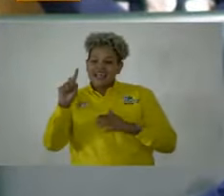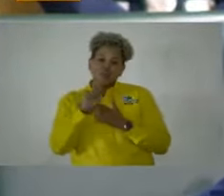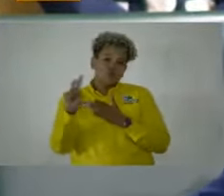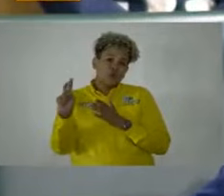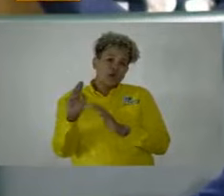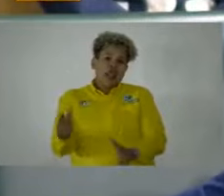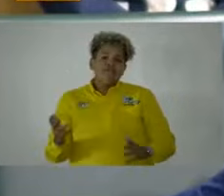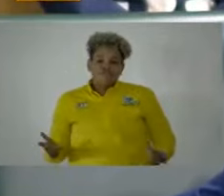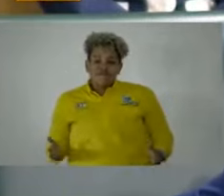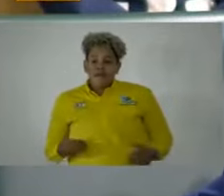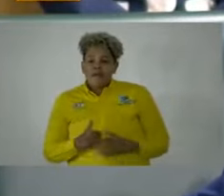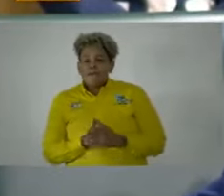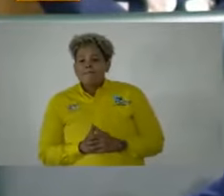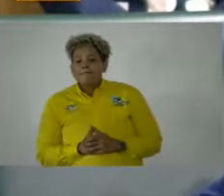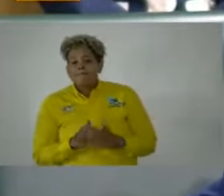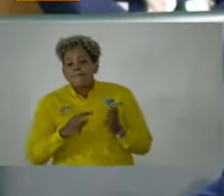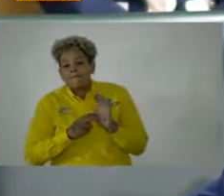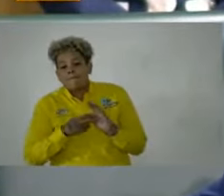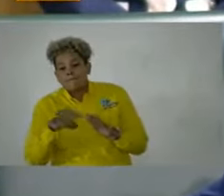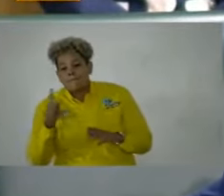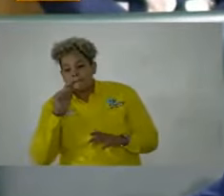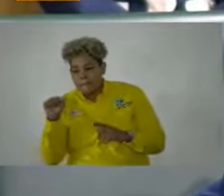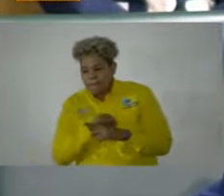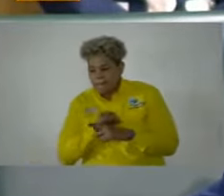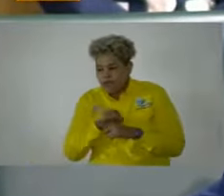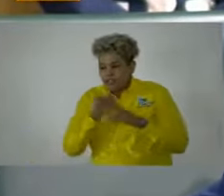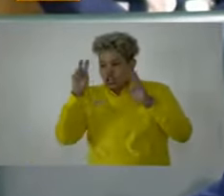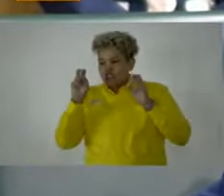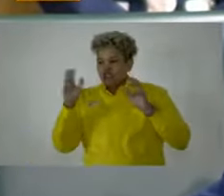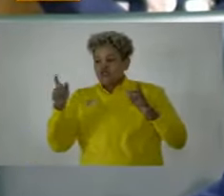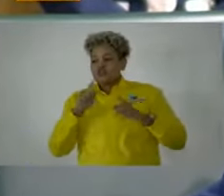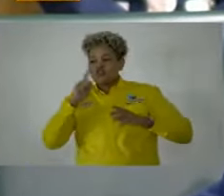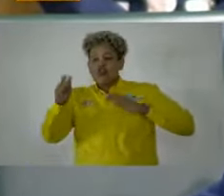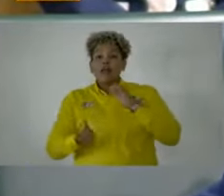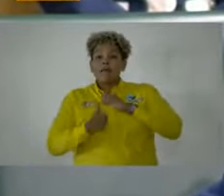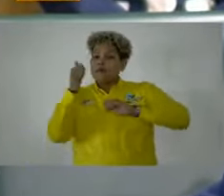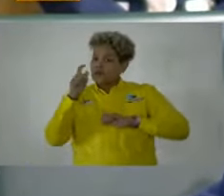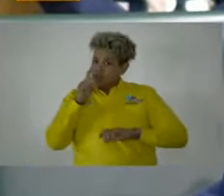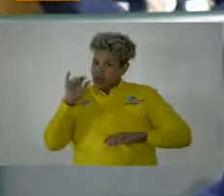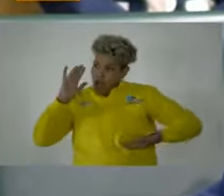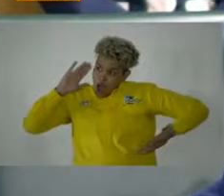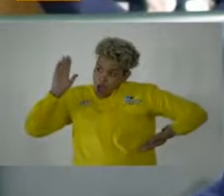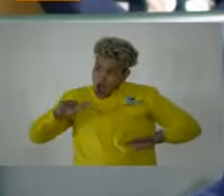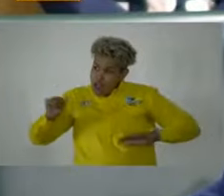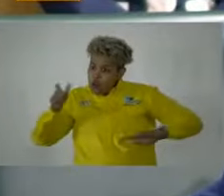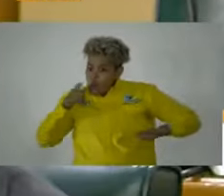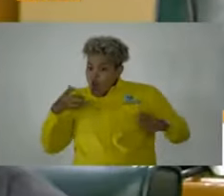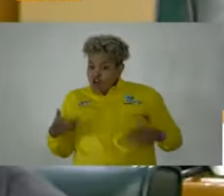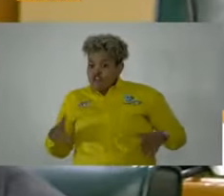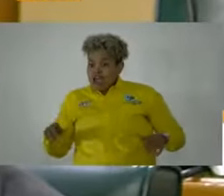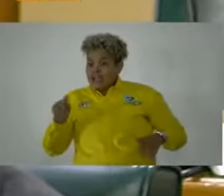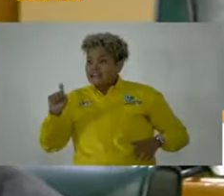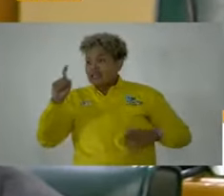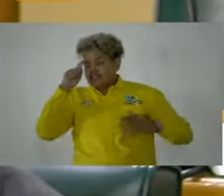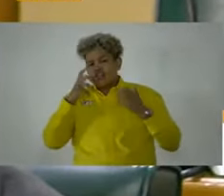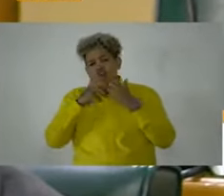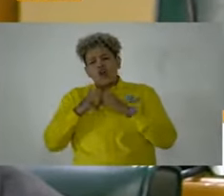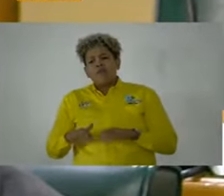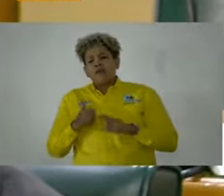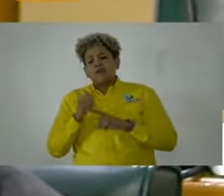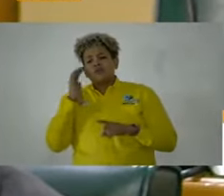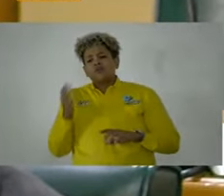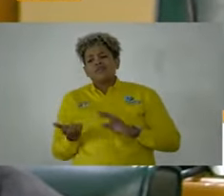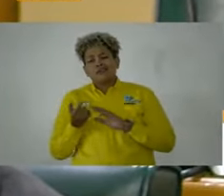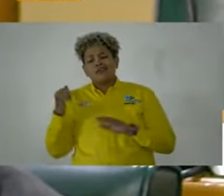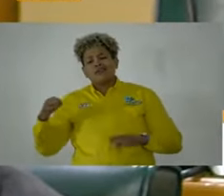away. Therefore, as a practical matter, it is most unlikely that anyone who is not already tax compliant will